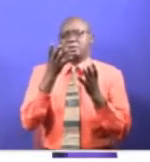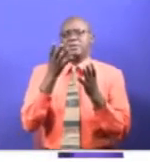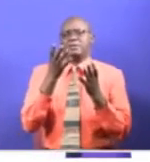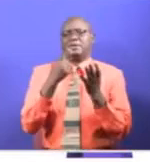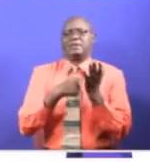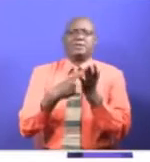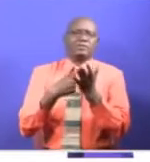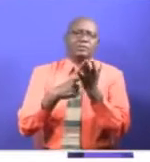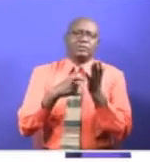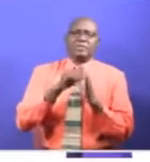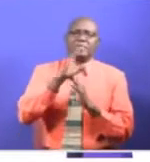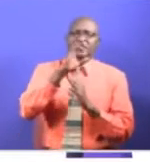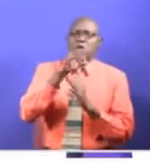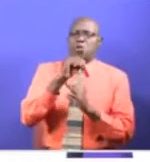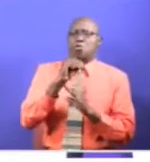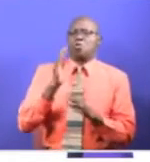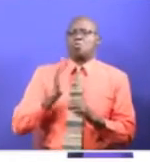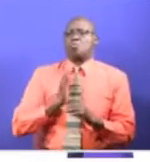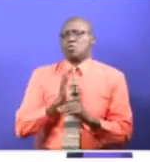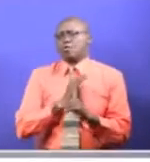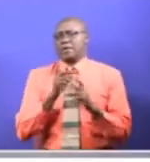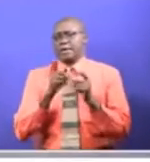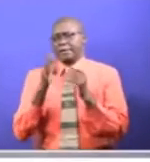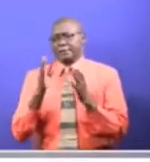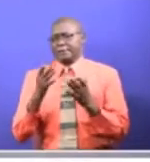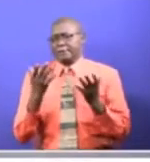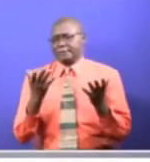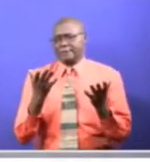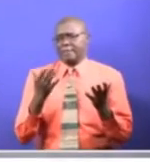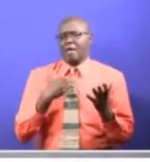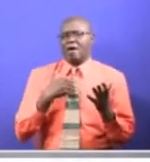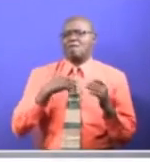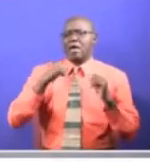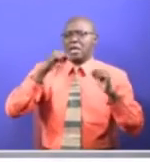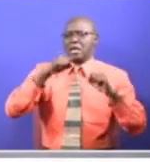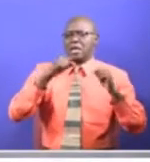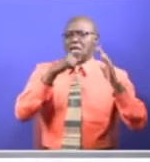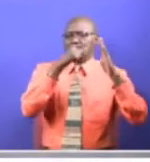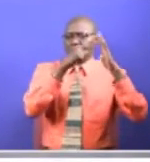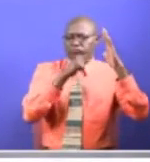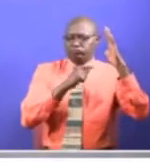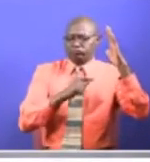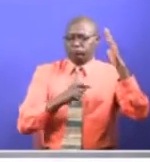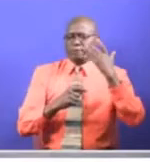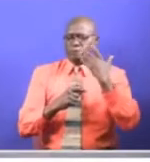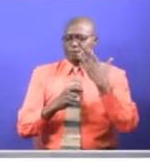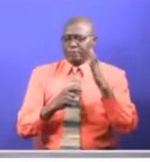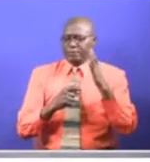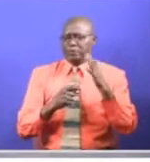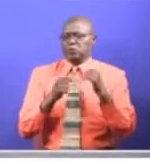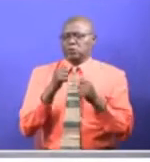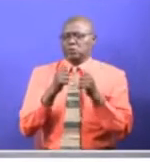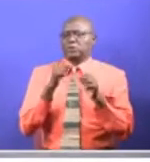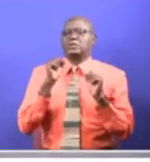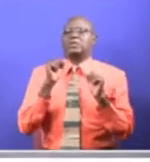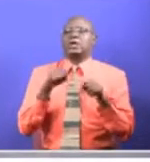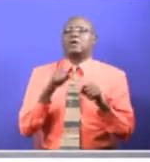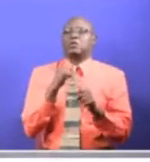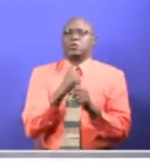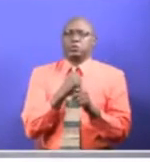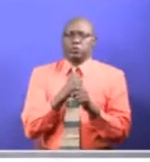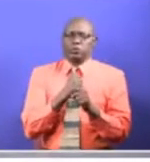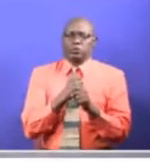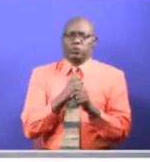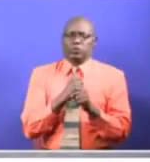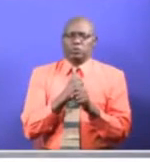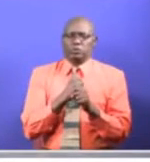Board of Directors, and we have agreed on a number of things that we need to do in terms of the